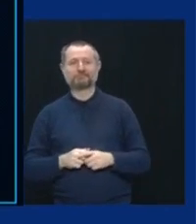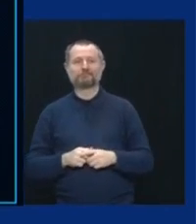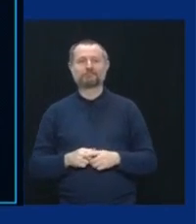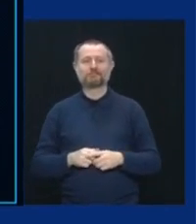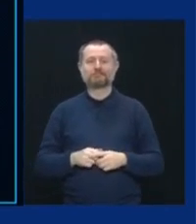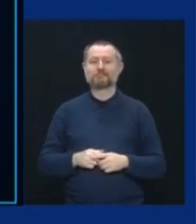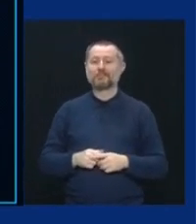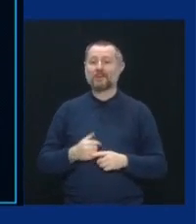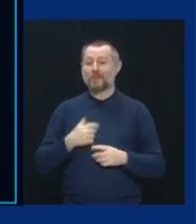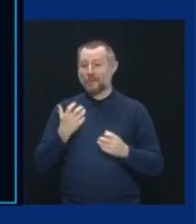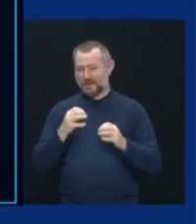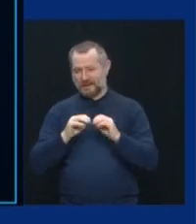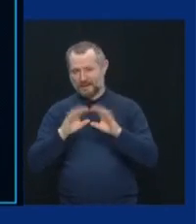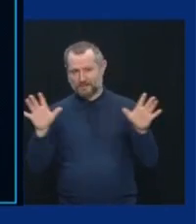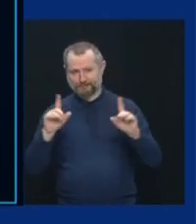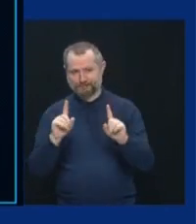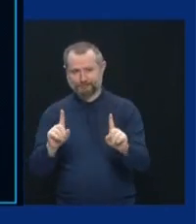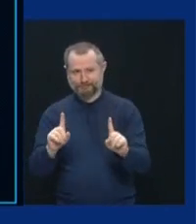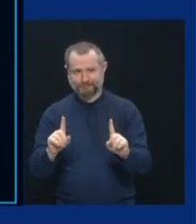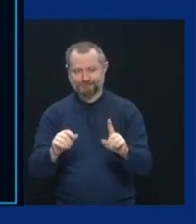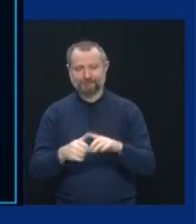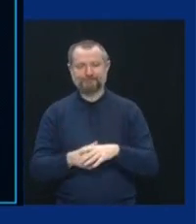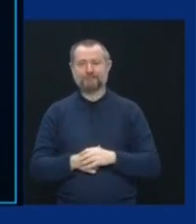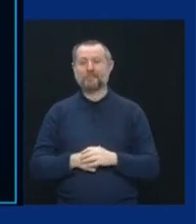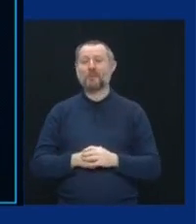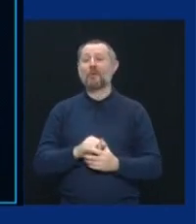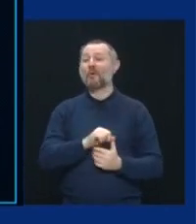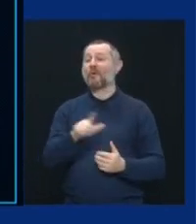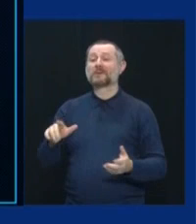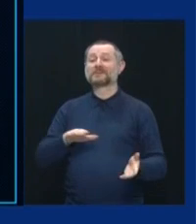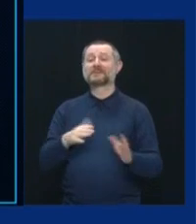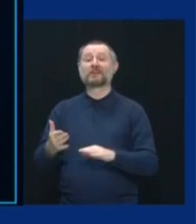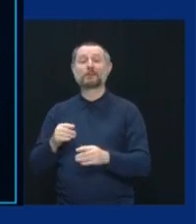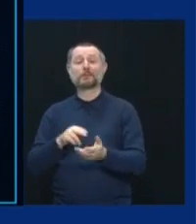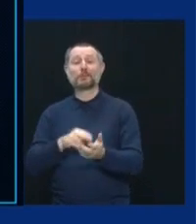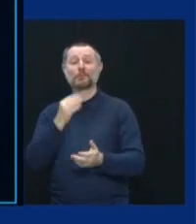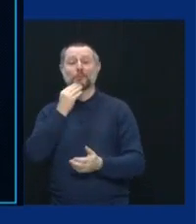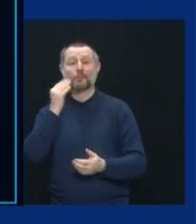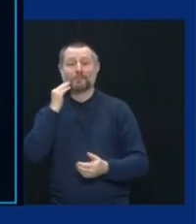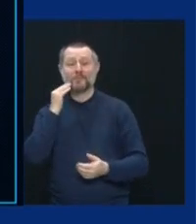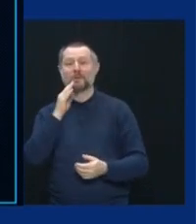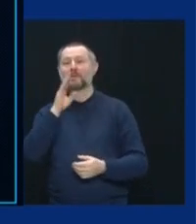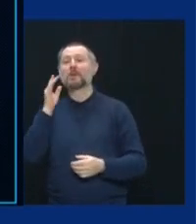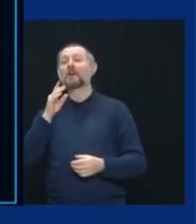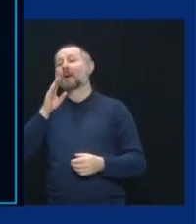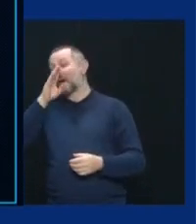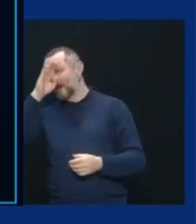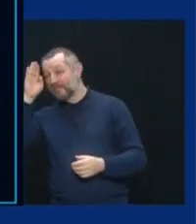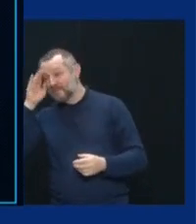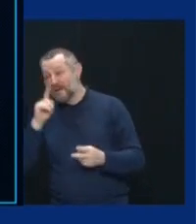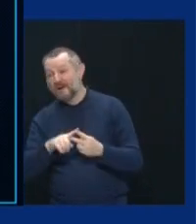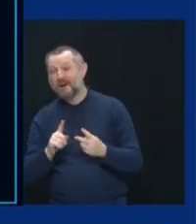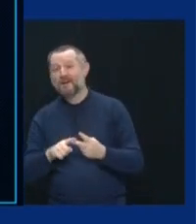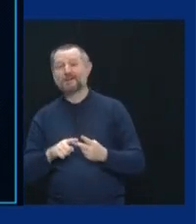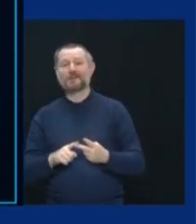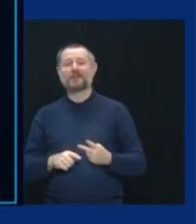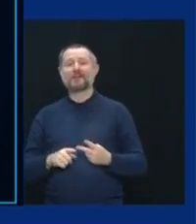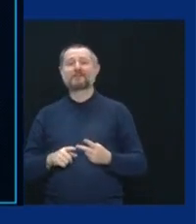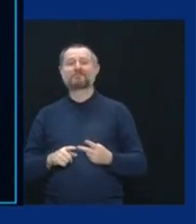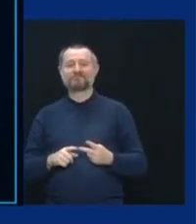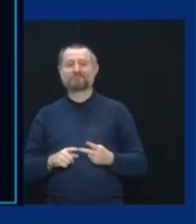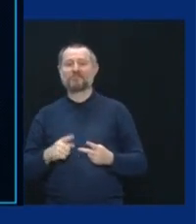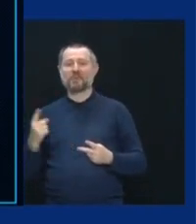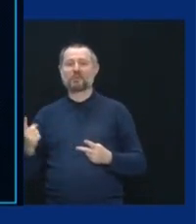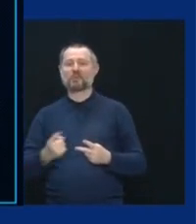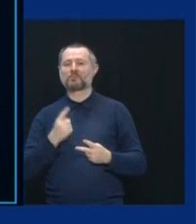To be clear, all the deaths in the nursing homes and in the hospitals were always